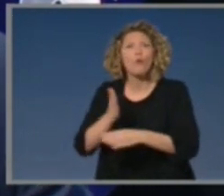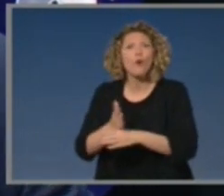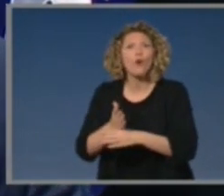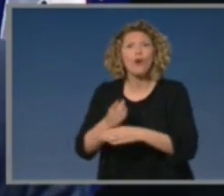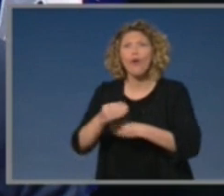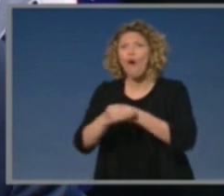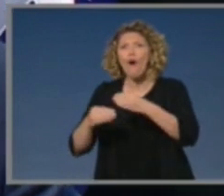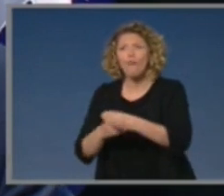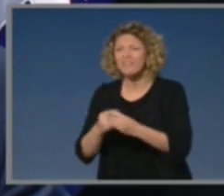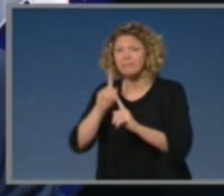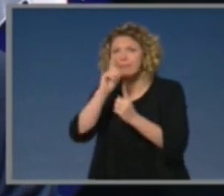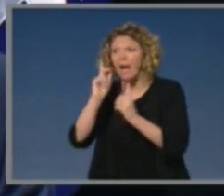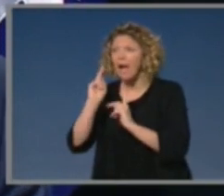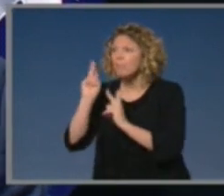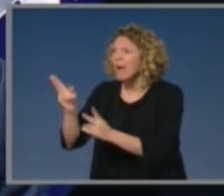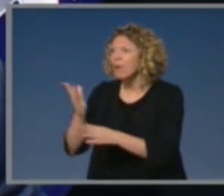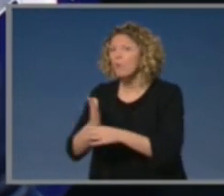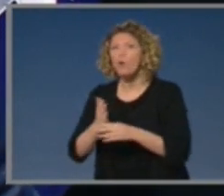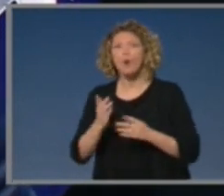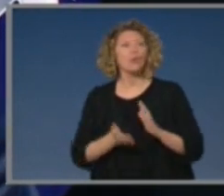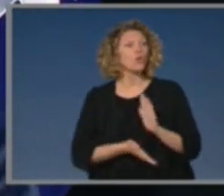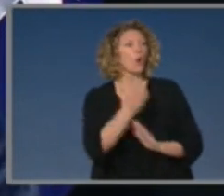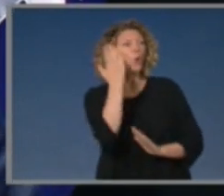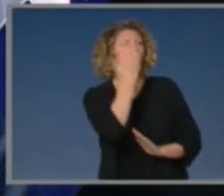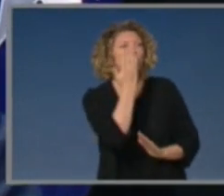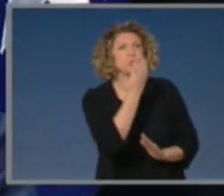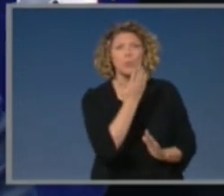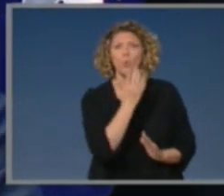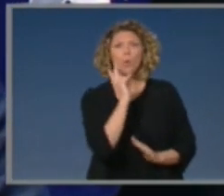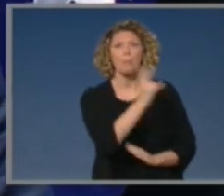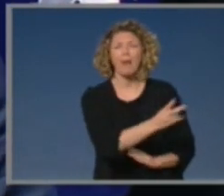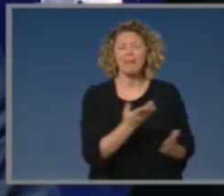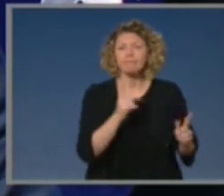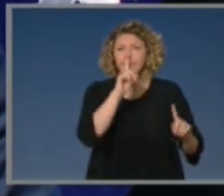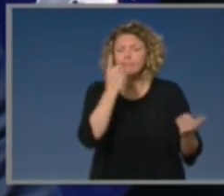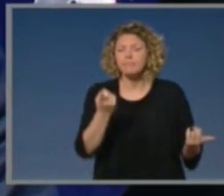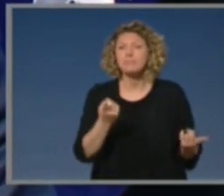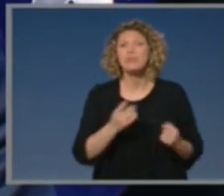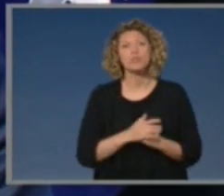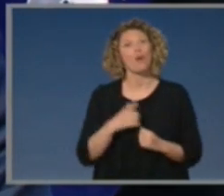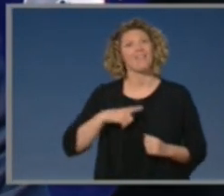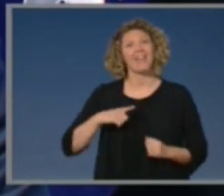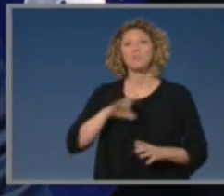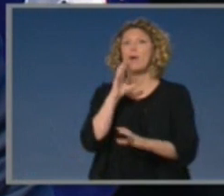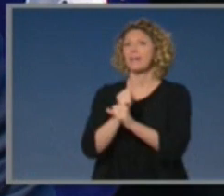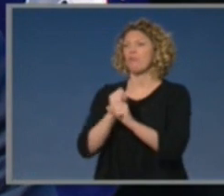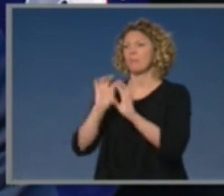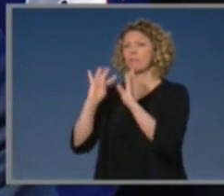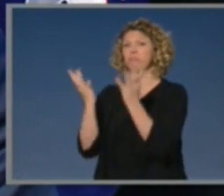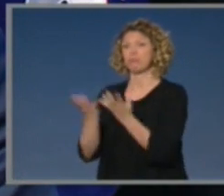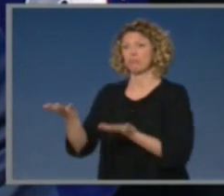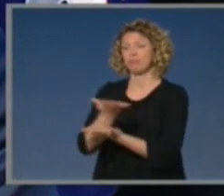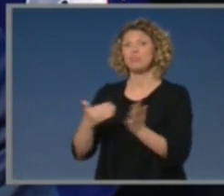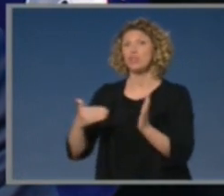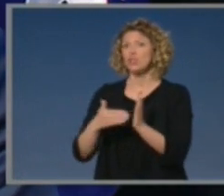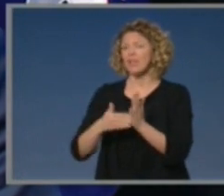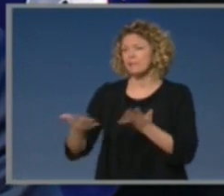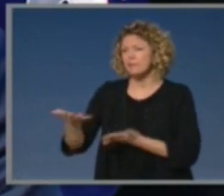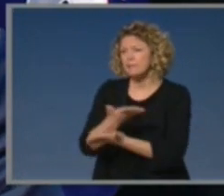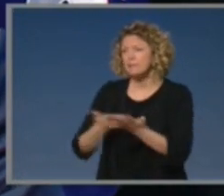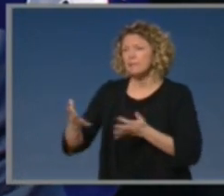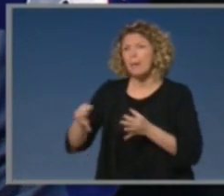school, and the many restrictions that are in place. That is why the National Cabinet has been working very effectively again today as we move towards